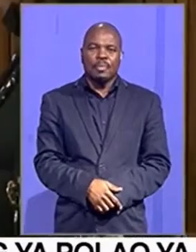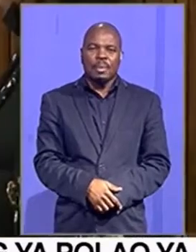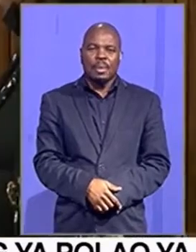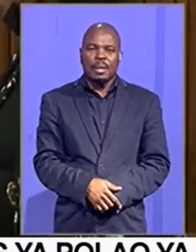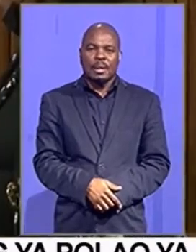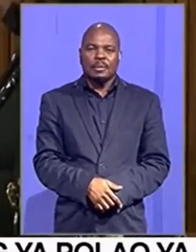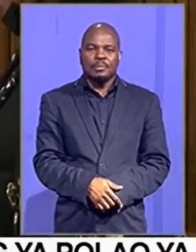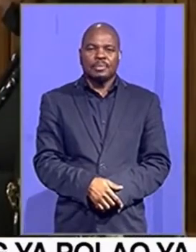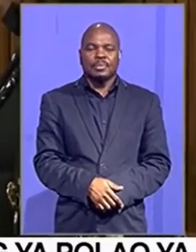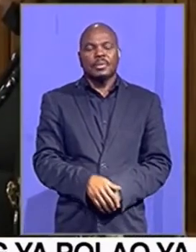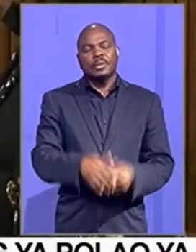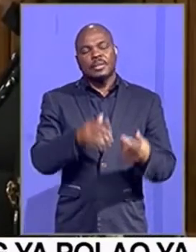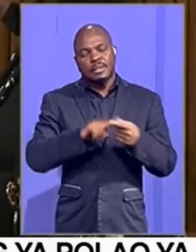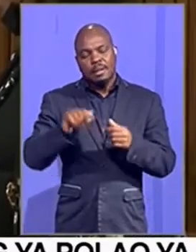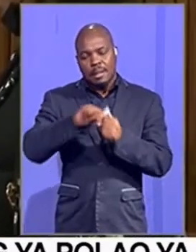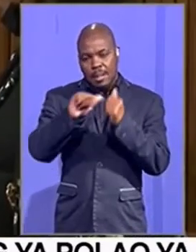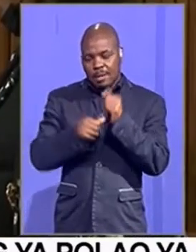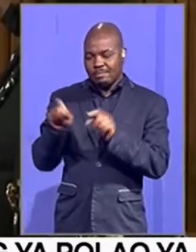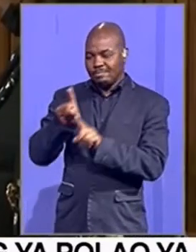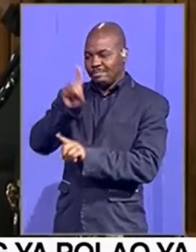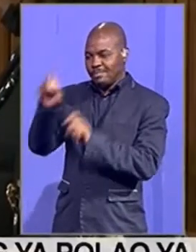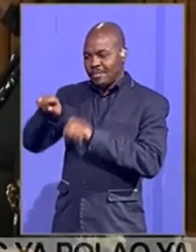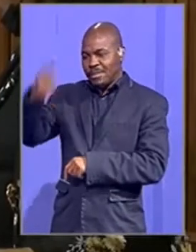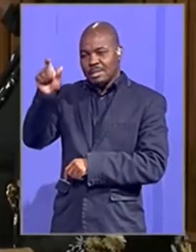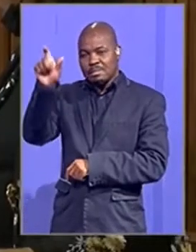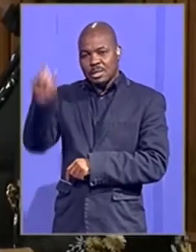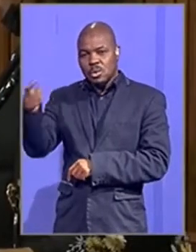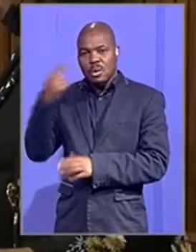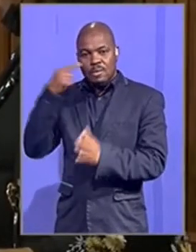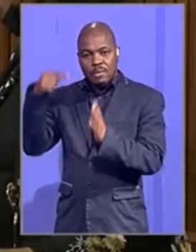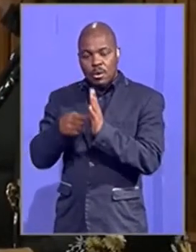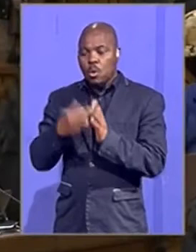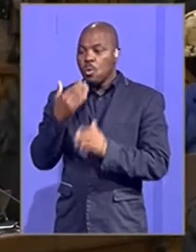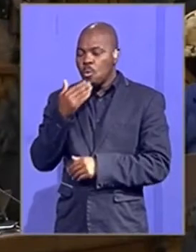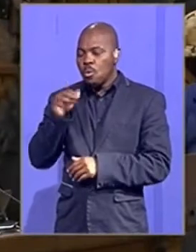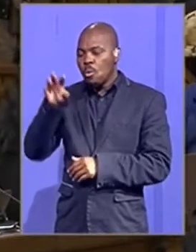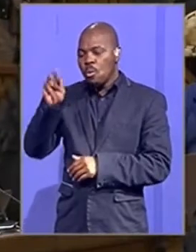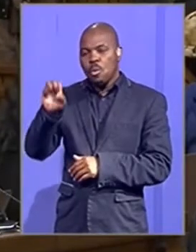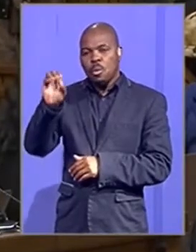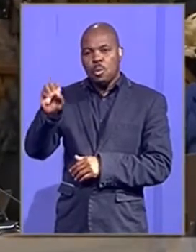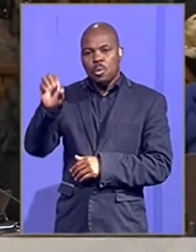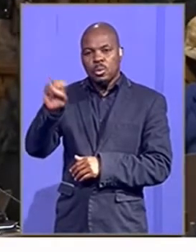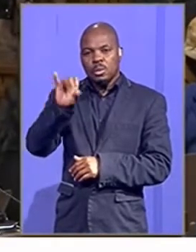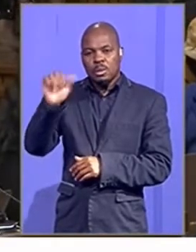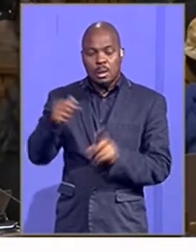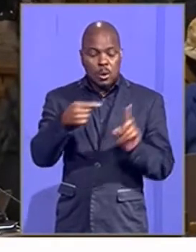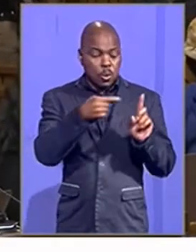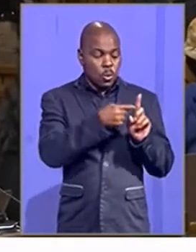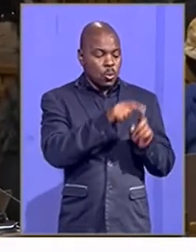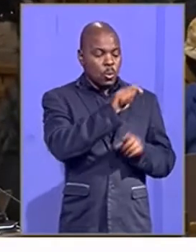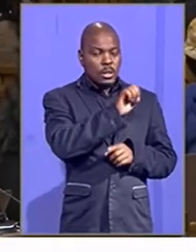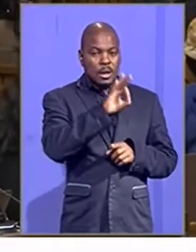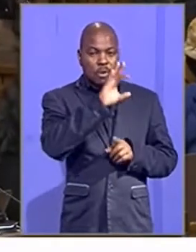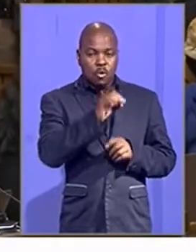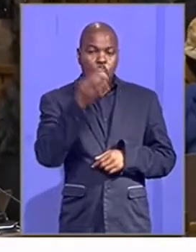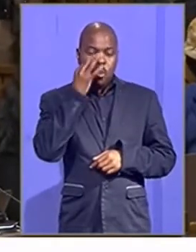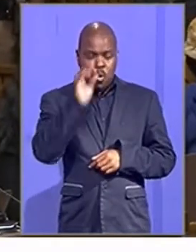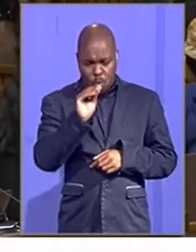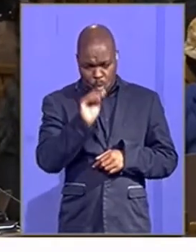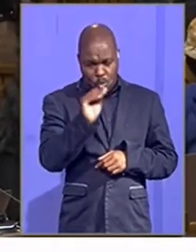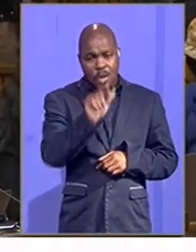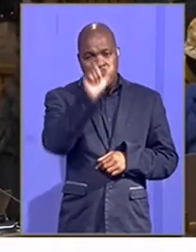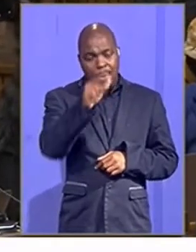Fa a konosetsa dipotsolotso tsa gagwe go paki ya ntlha ya puso Sergeant Thabo Mosia, moemedi Malesela Teffo o begile fa go na le paki e tlileng go